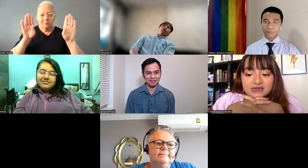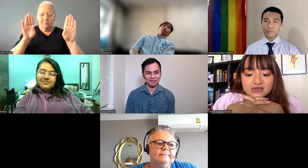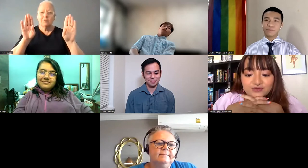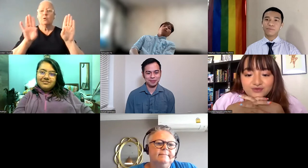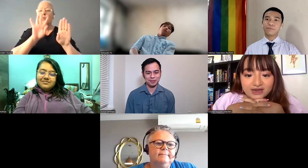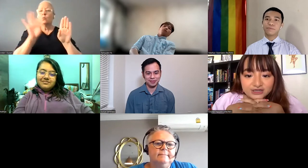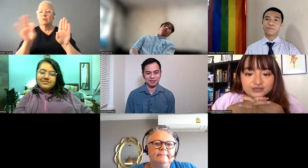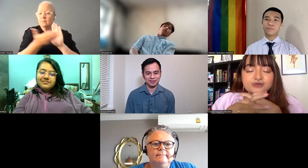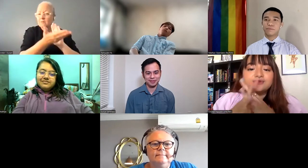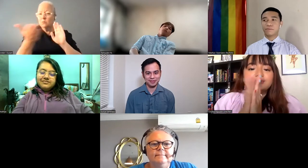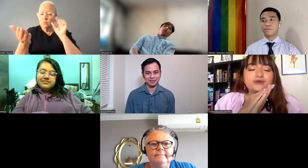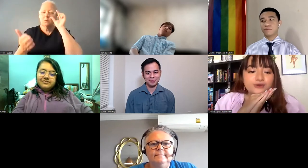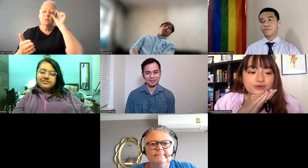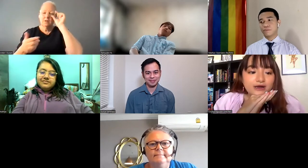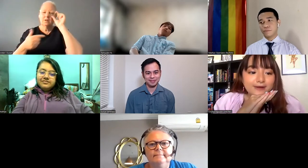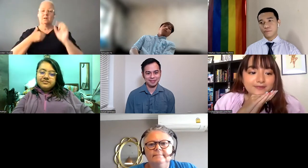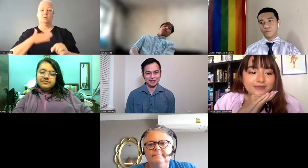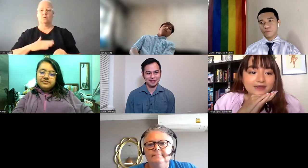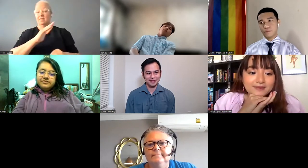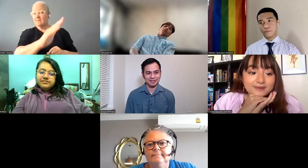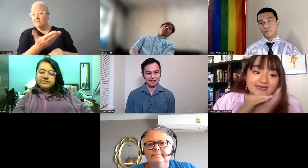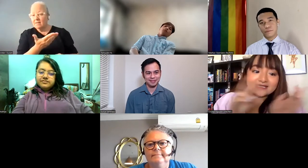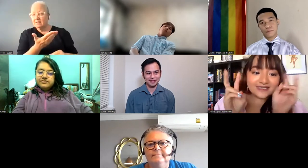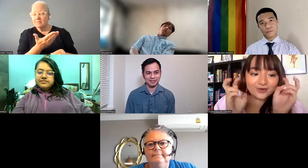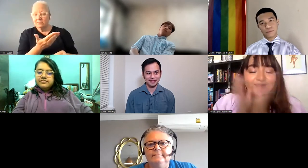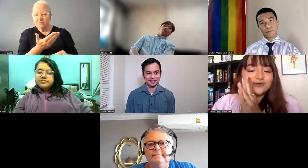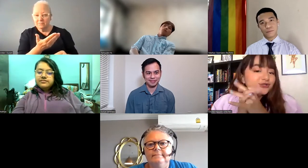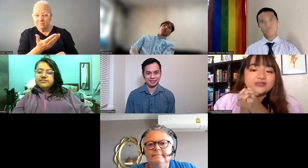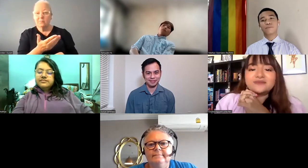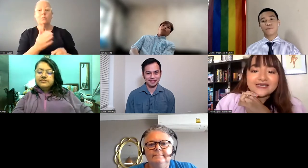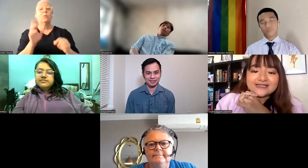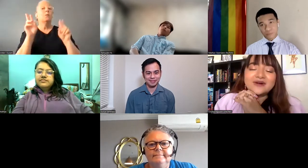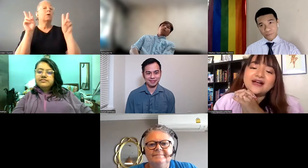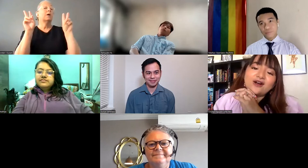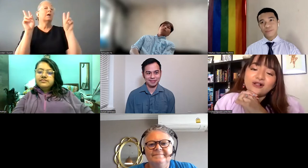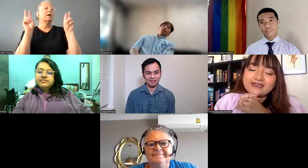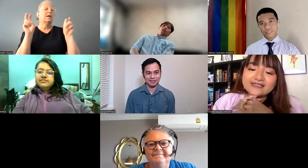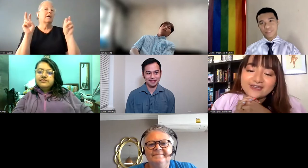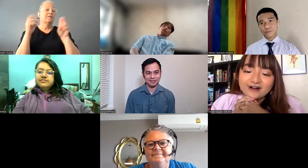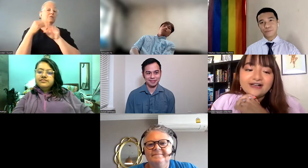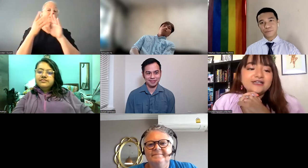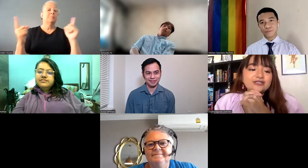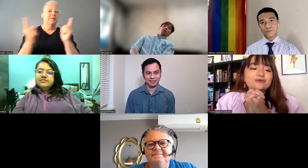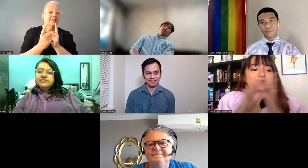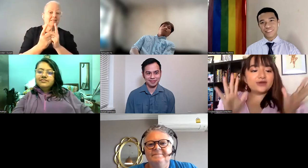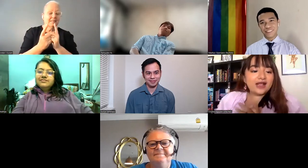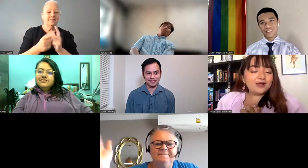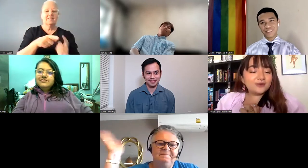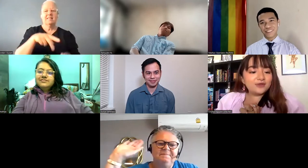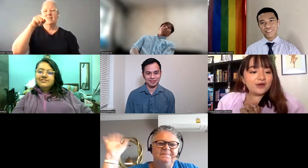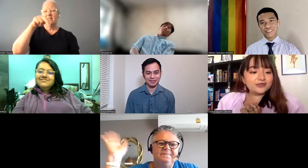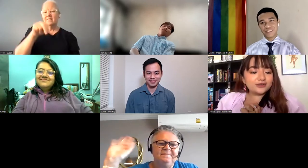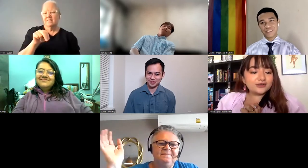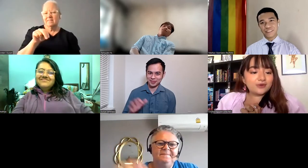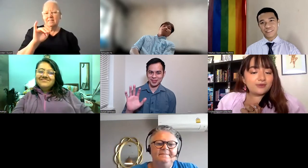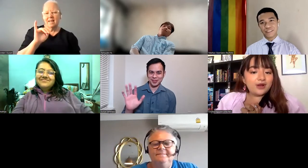me invite you to meet or virtually meet my colleague, Leva. She will be reading out some of